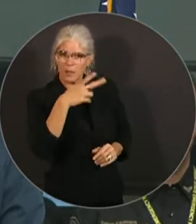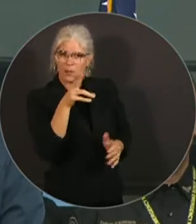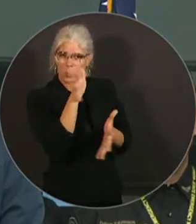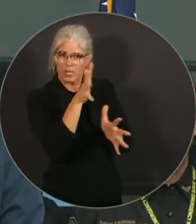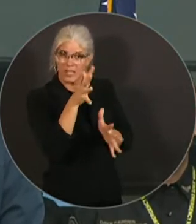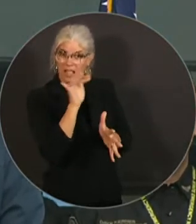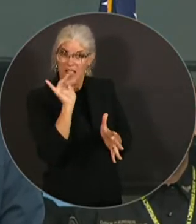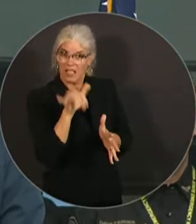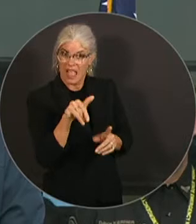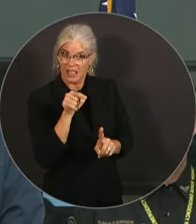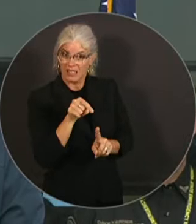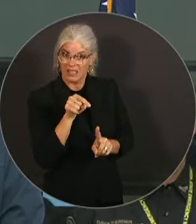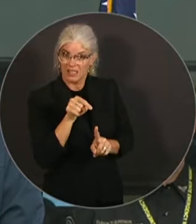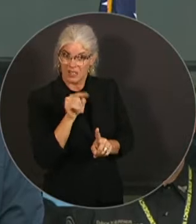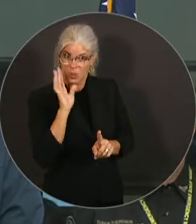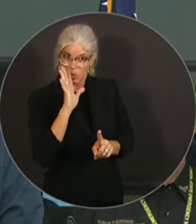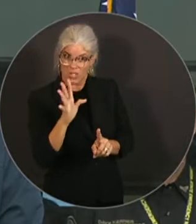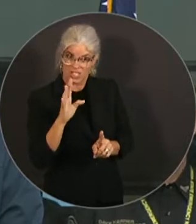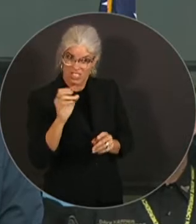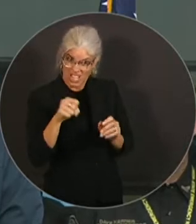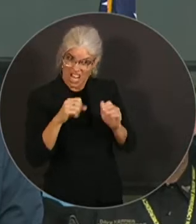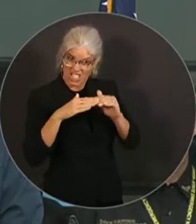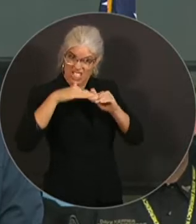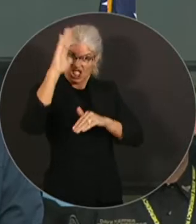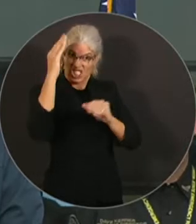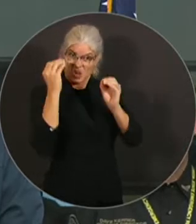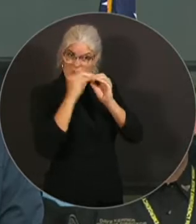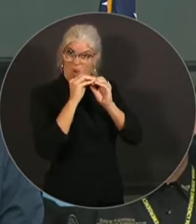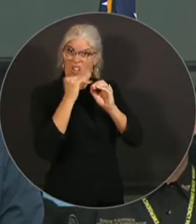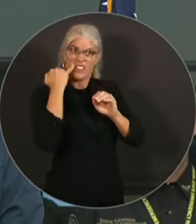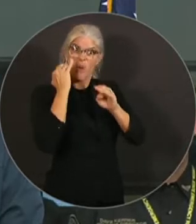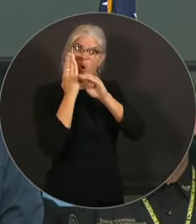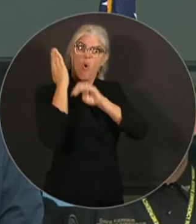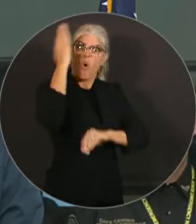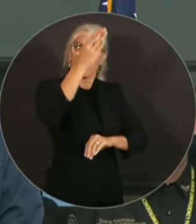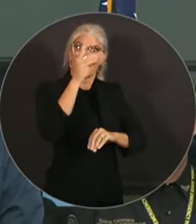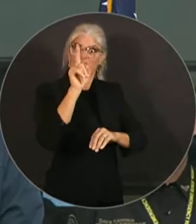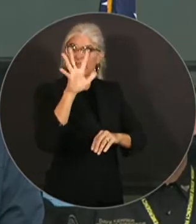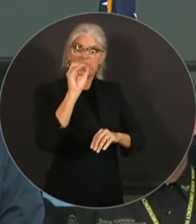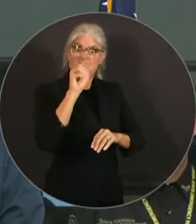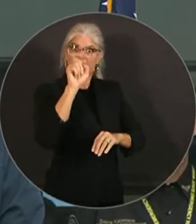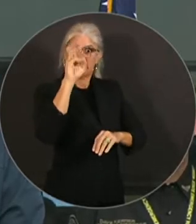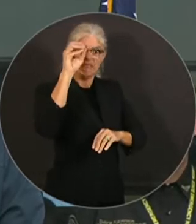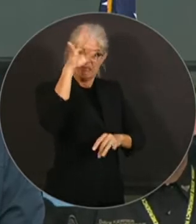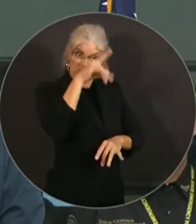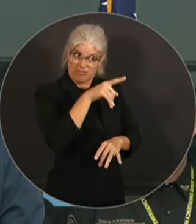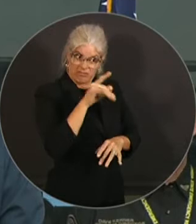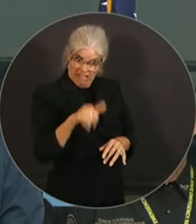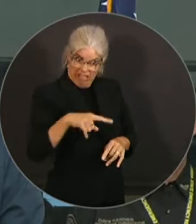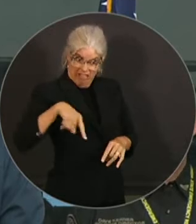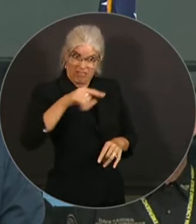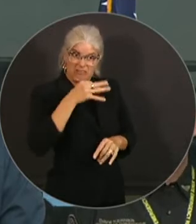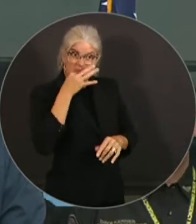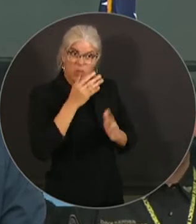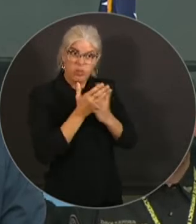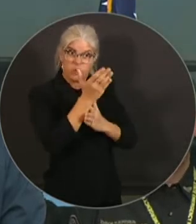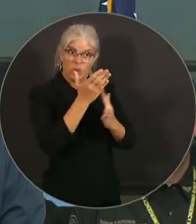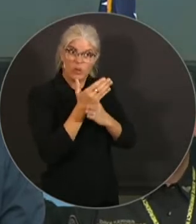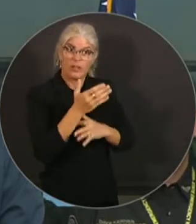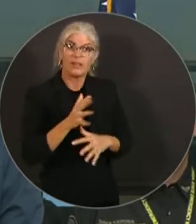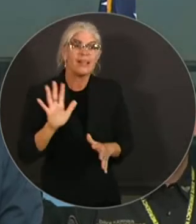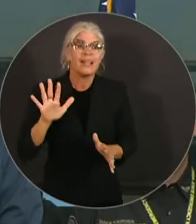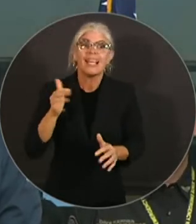Do you have any concern that these homes are not going to be able to withstand this type of storm? Anyone that would say they don't